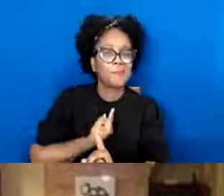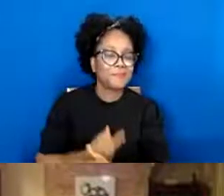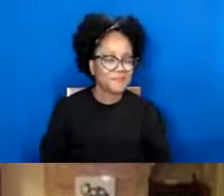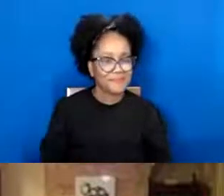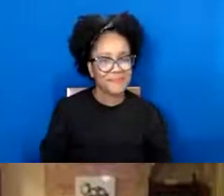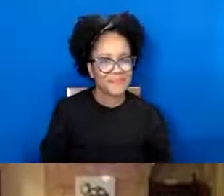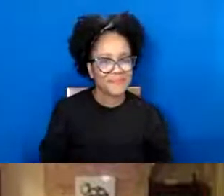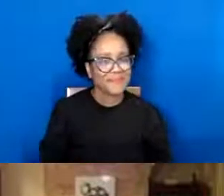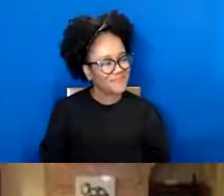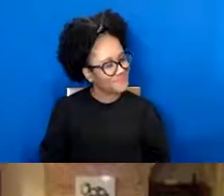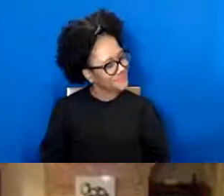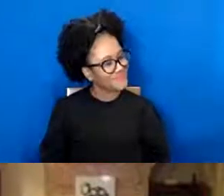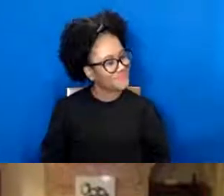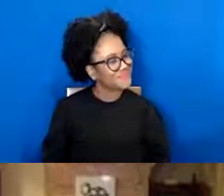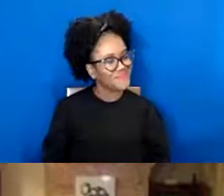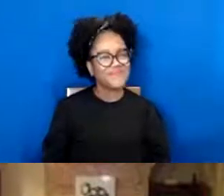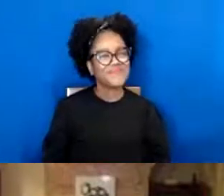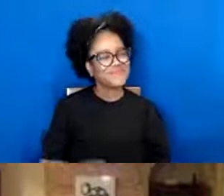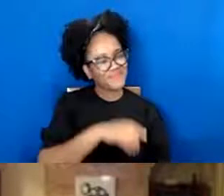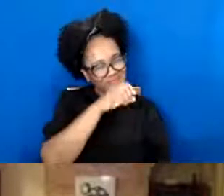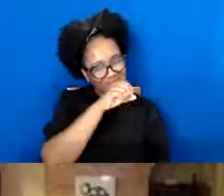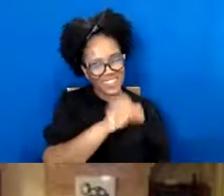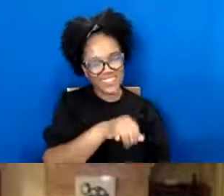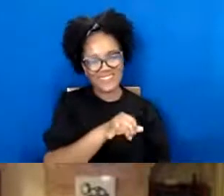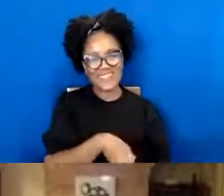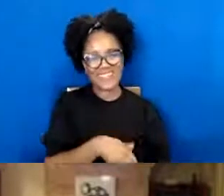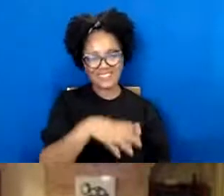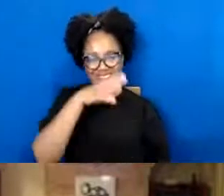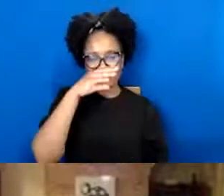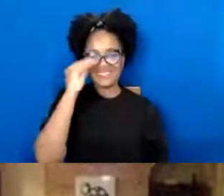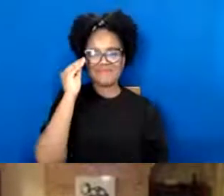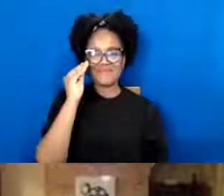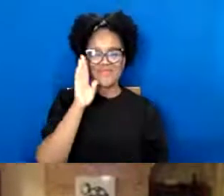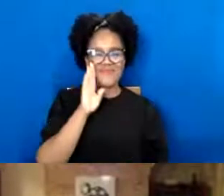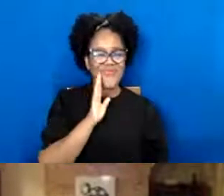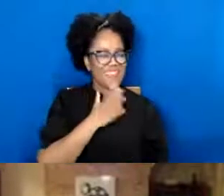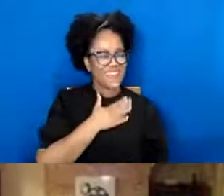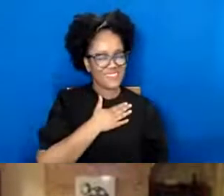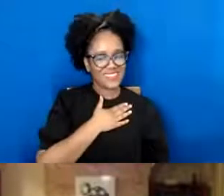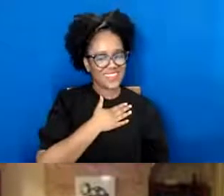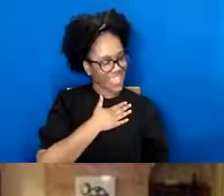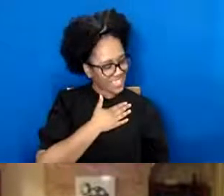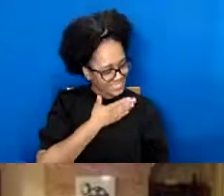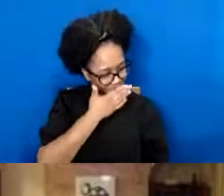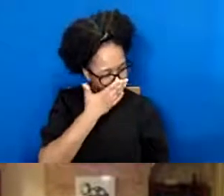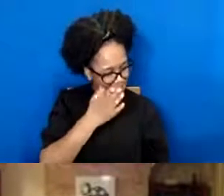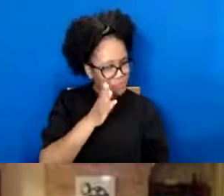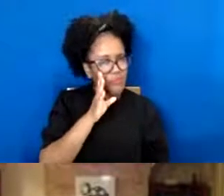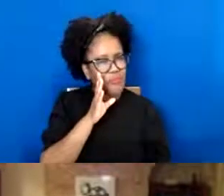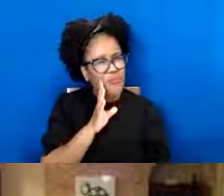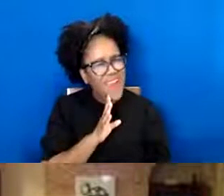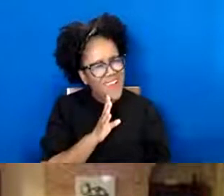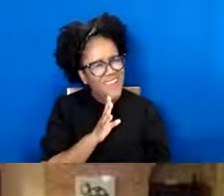I feel it. I don't know why I see the, I smell brown. I've never thought about that sentence before, but I smell brown in that description.